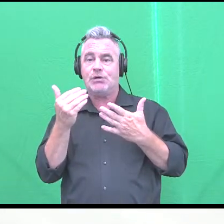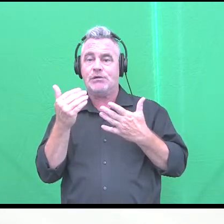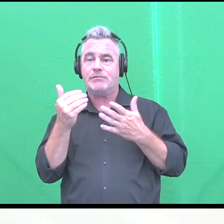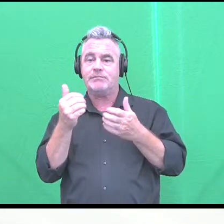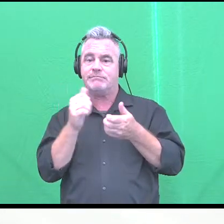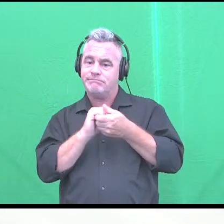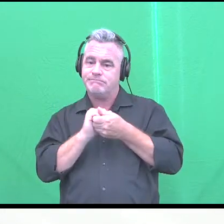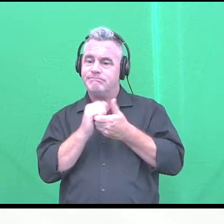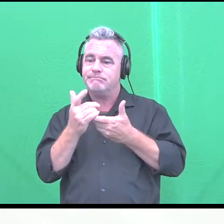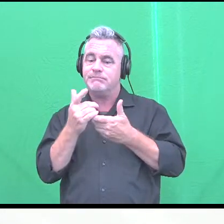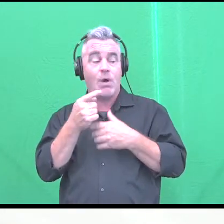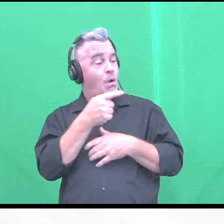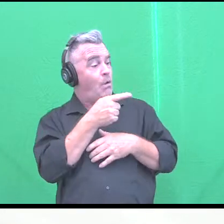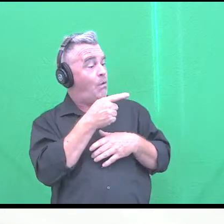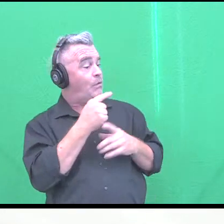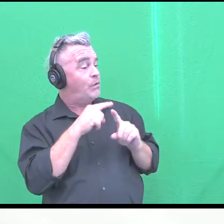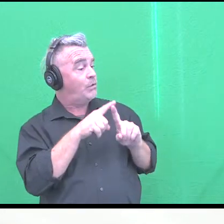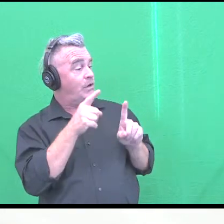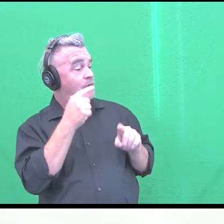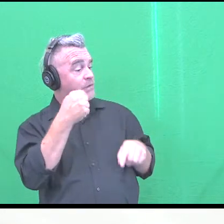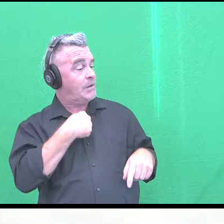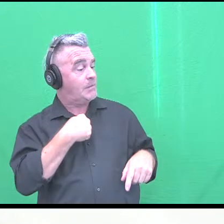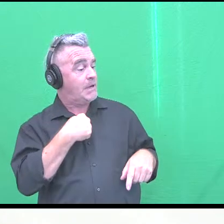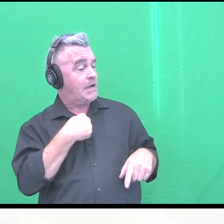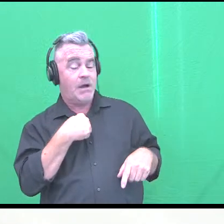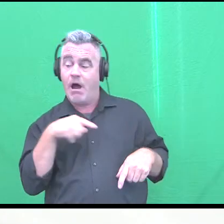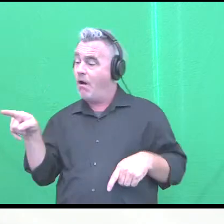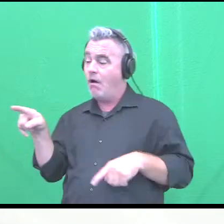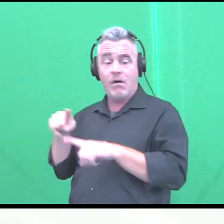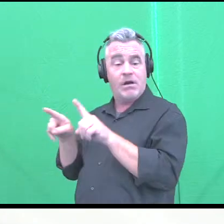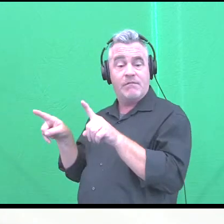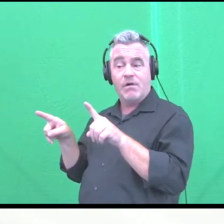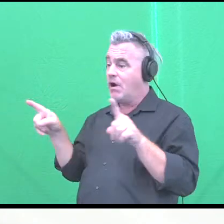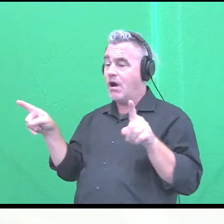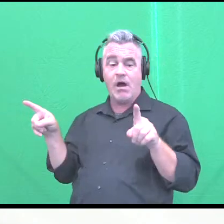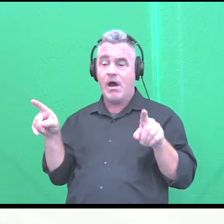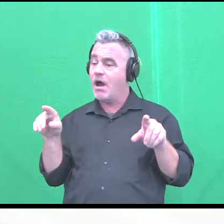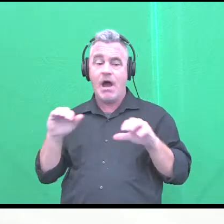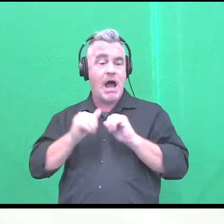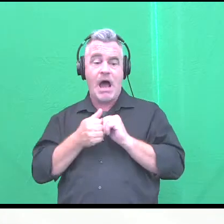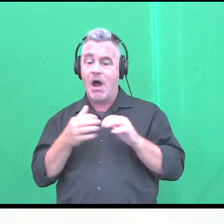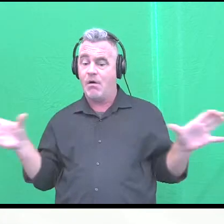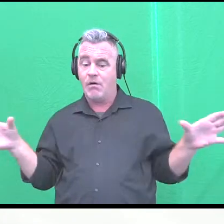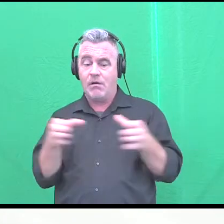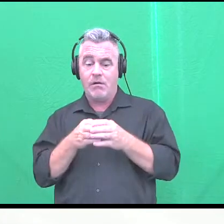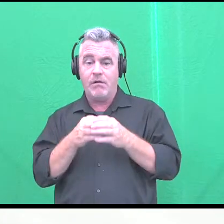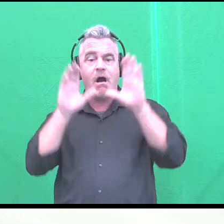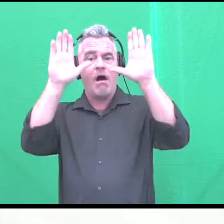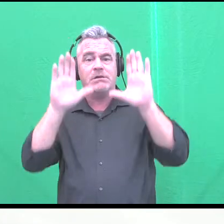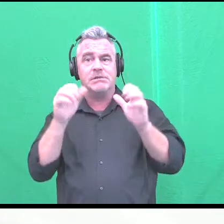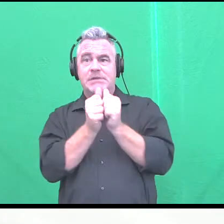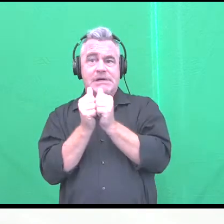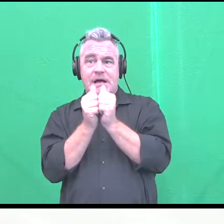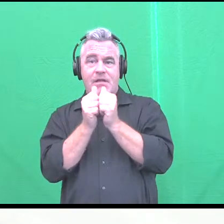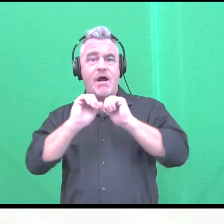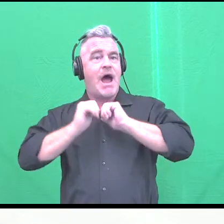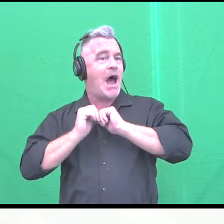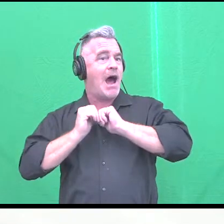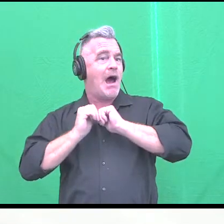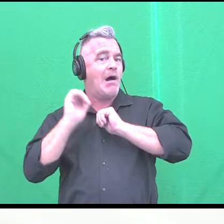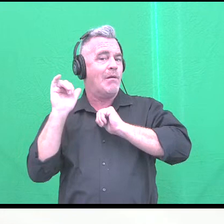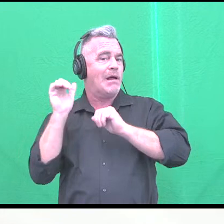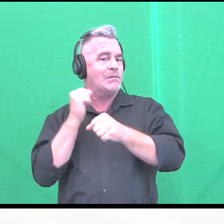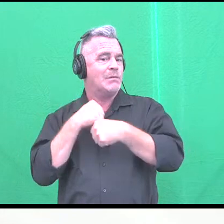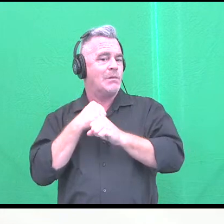wow, you're different than me, and they're different than us, and how can we be awesome together? Because that's what makes this